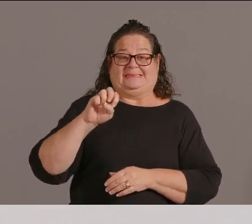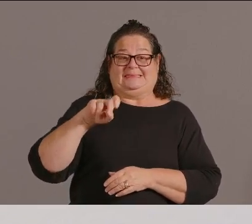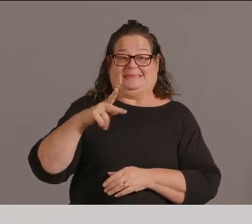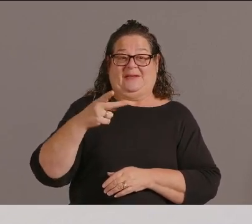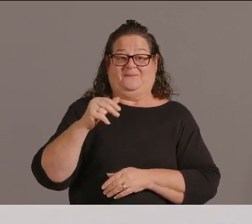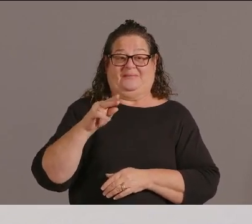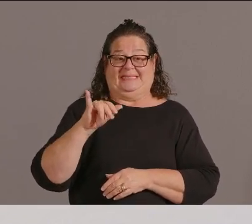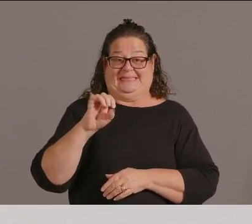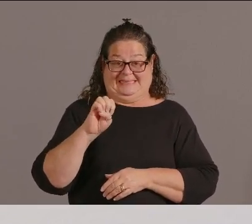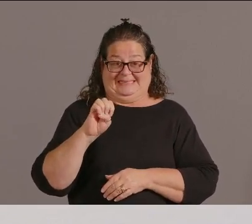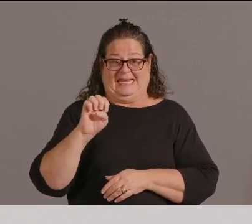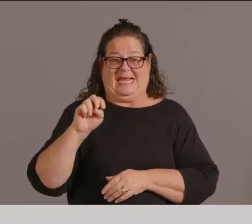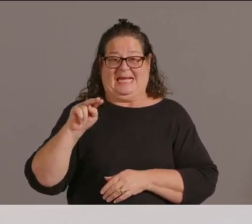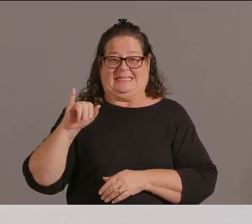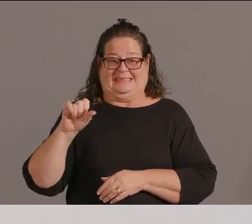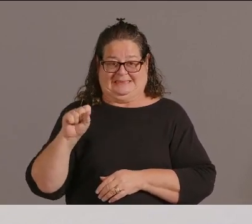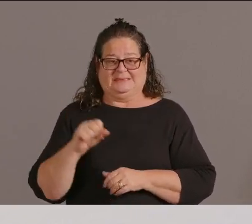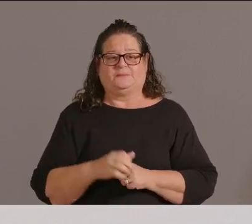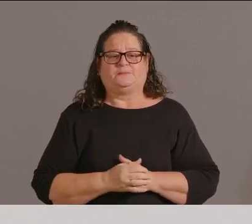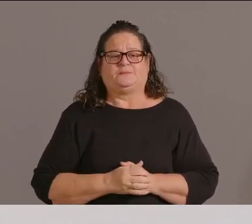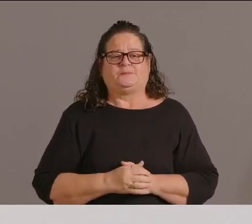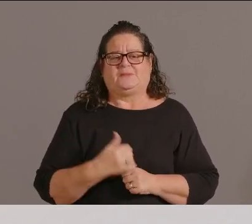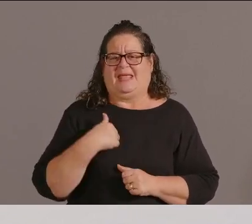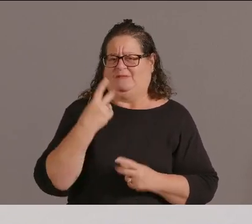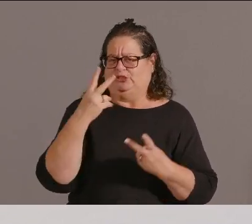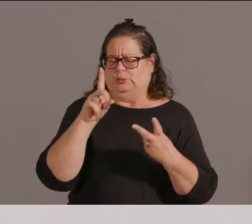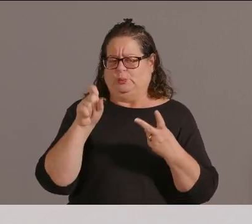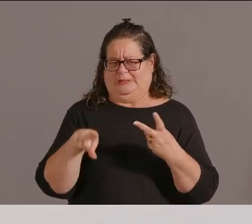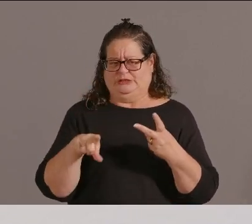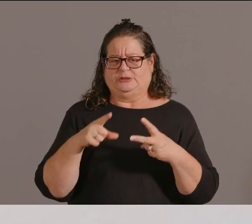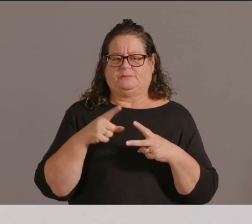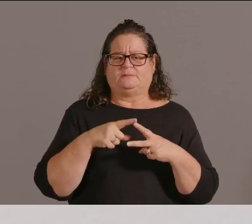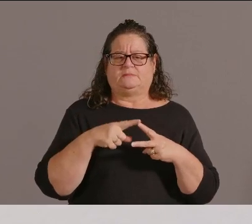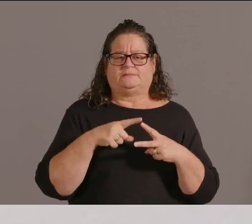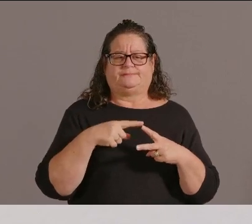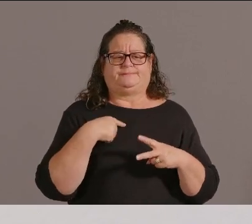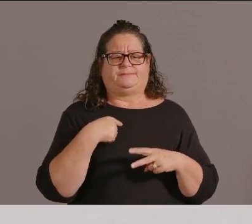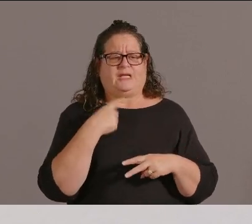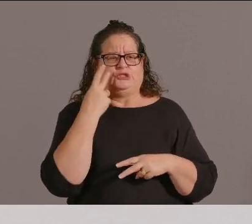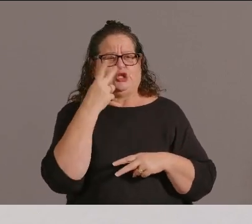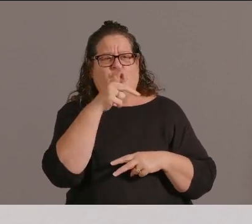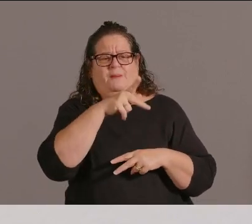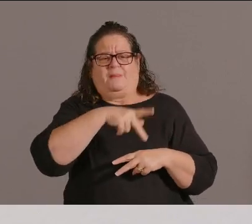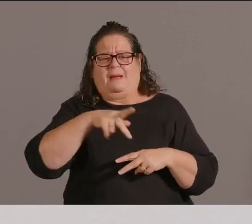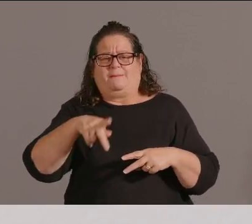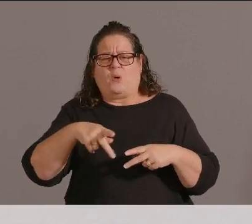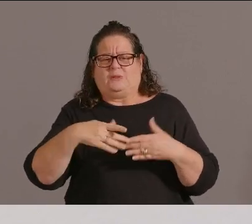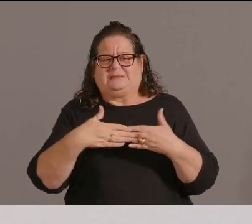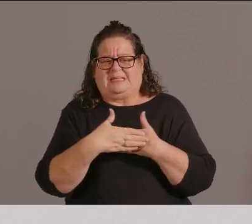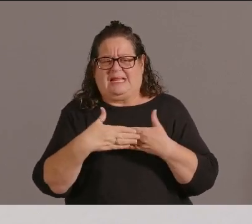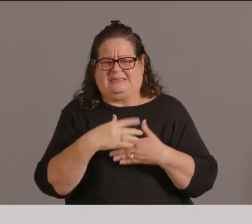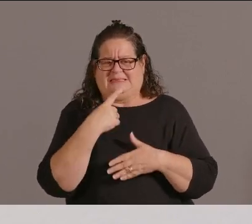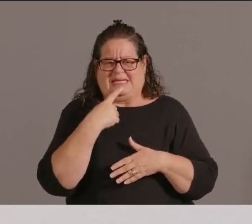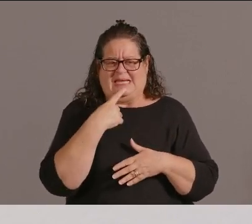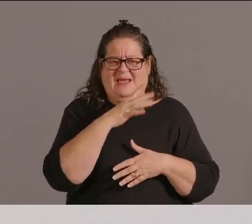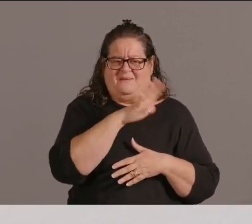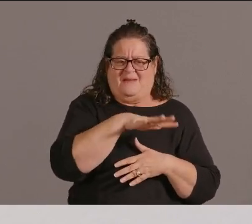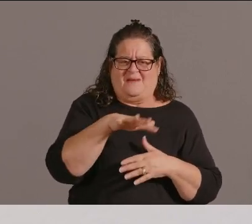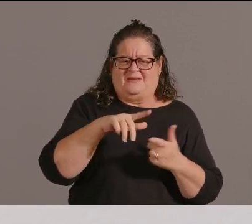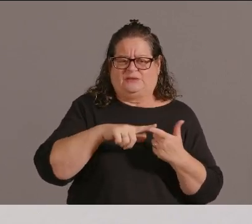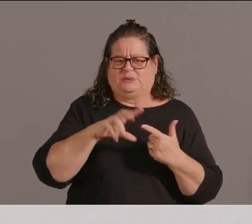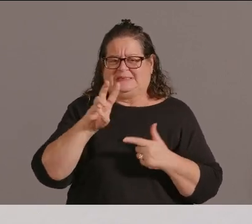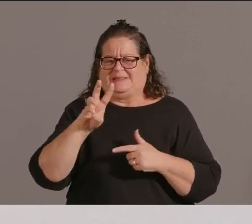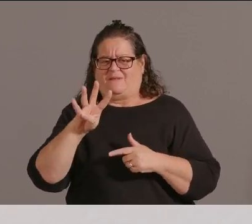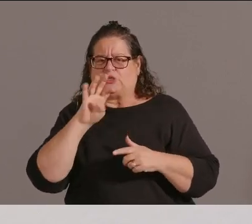you today. First is when I look at the slide of the 55 to 64-year-olds, and that's as